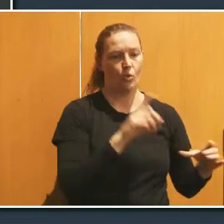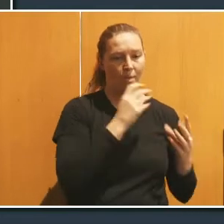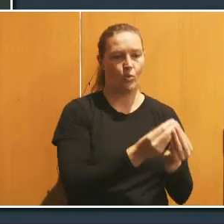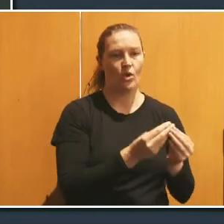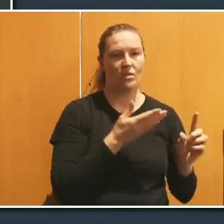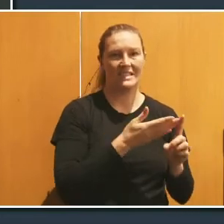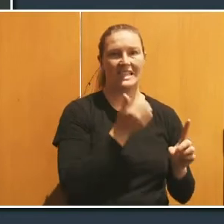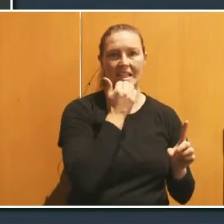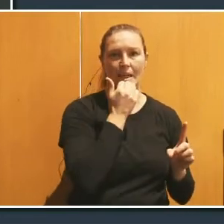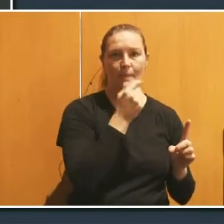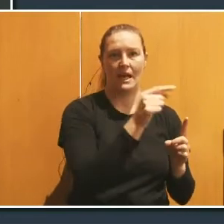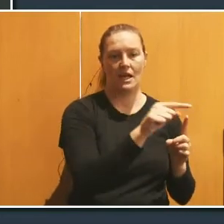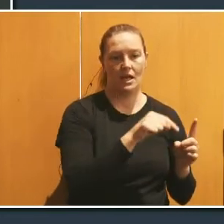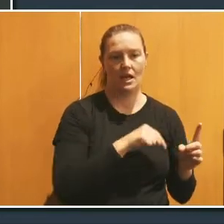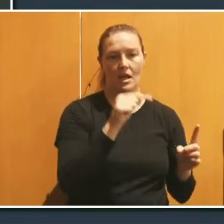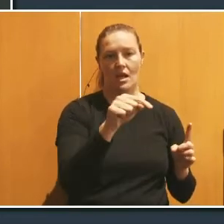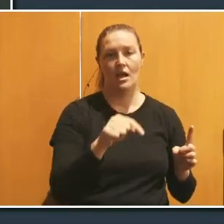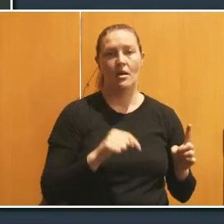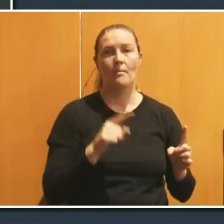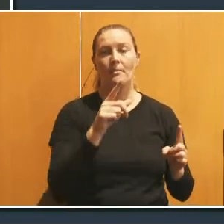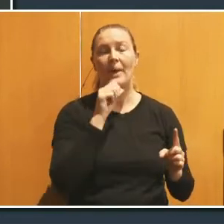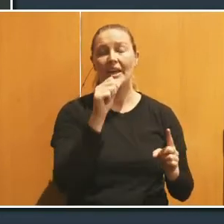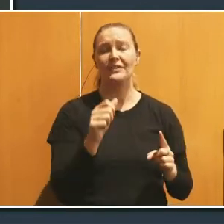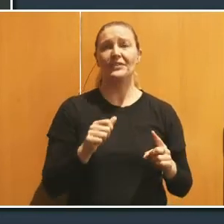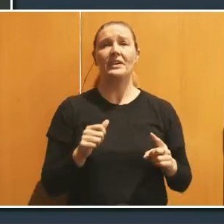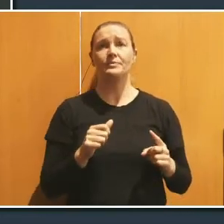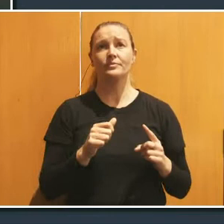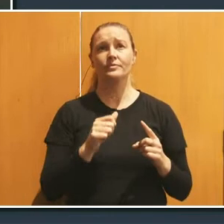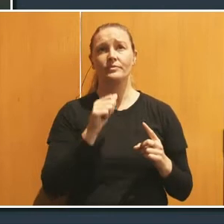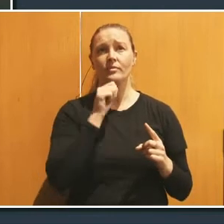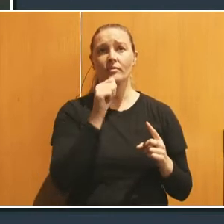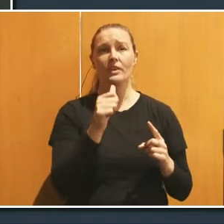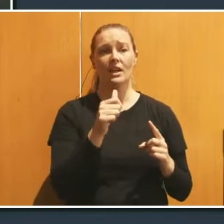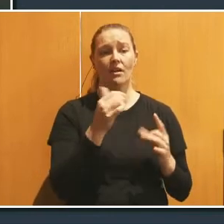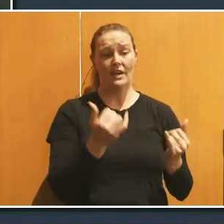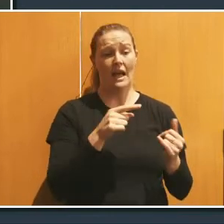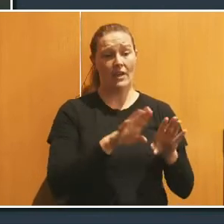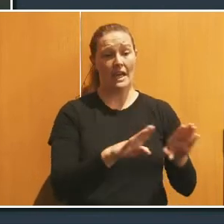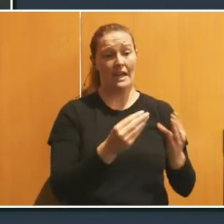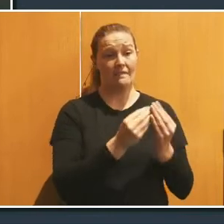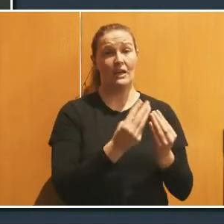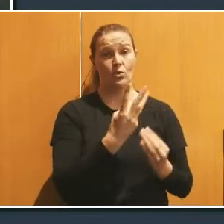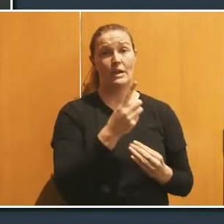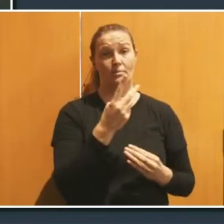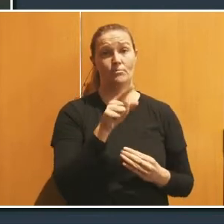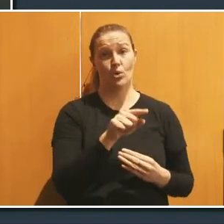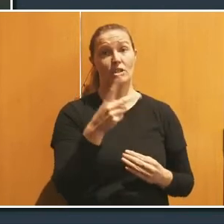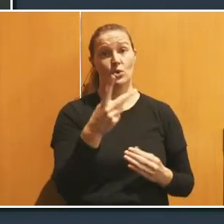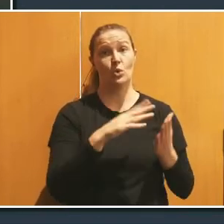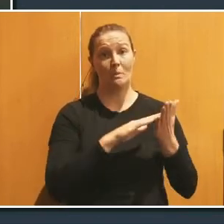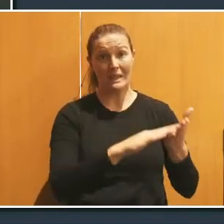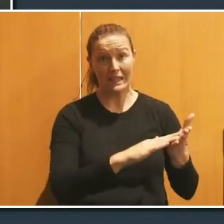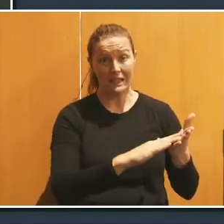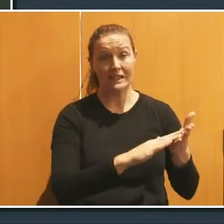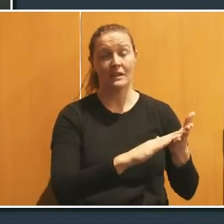money. But I think by coming in and them valuing it at 3.2, I don't know if it really fairly takes